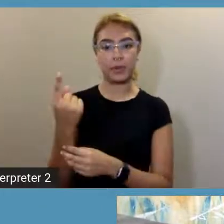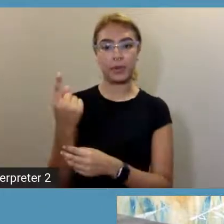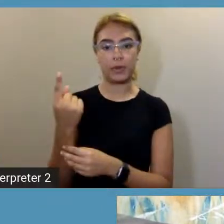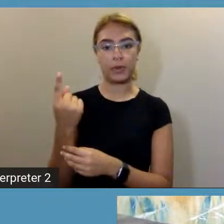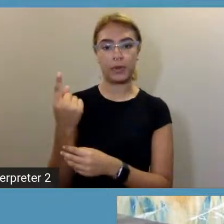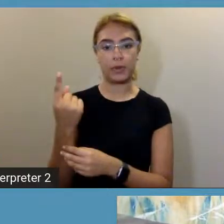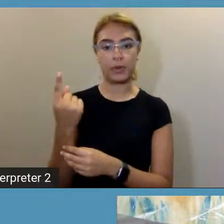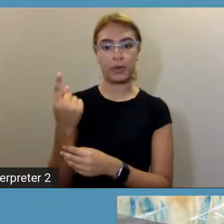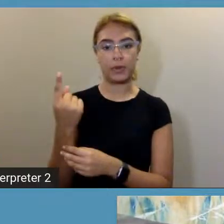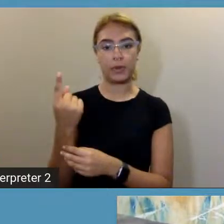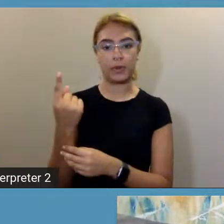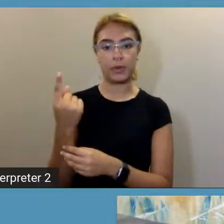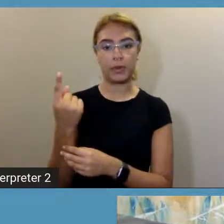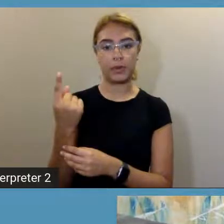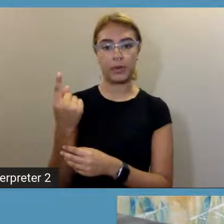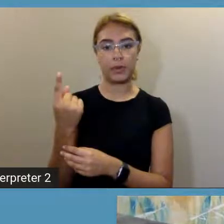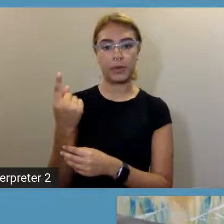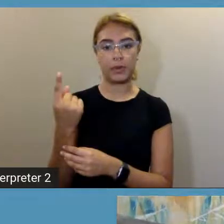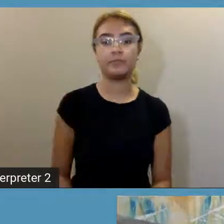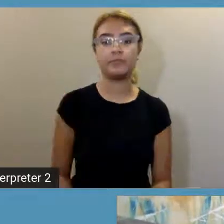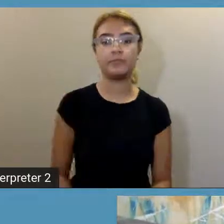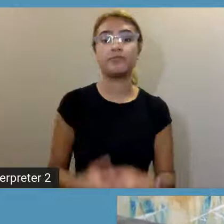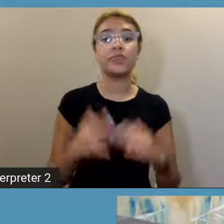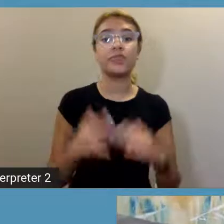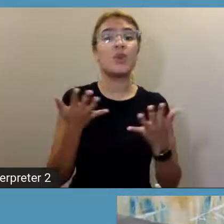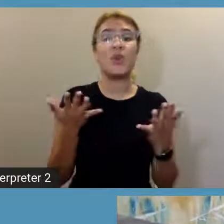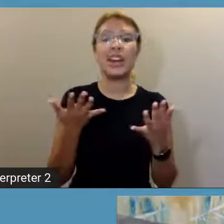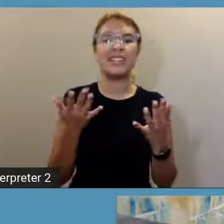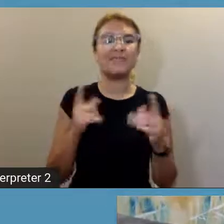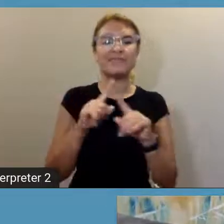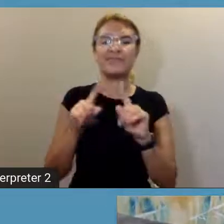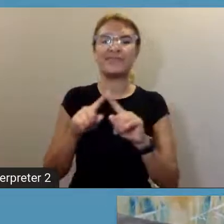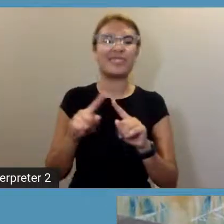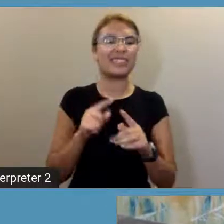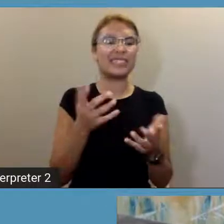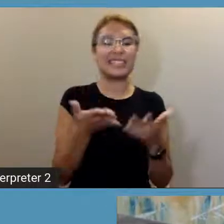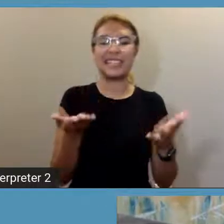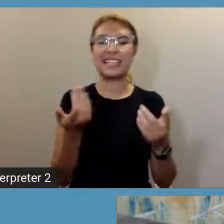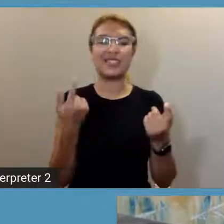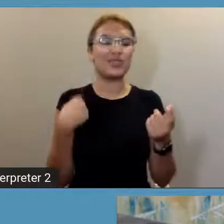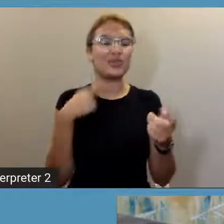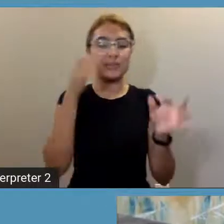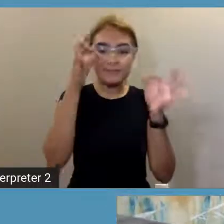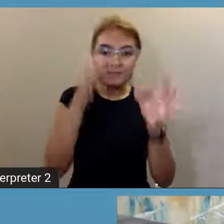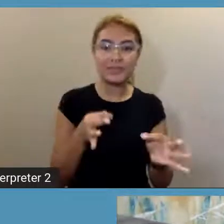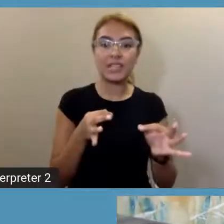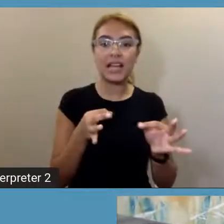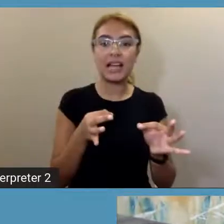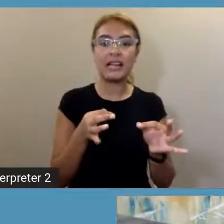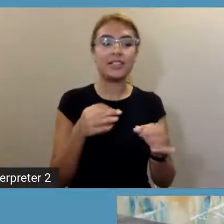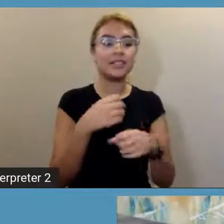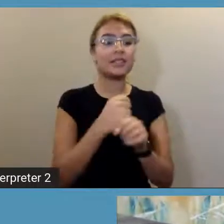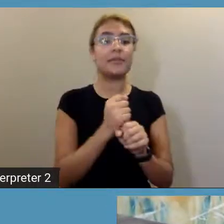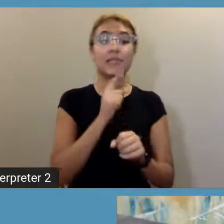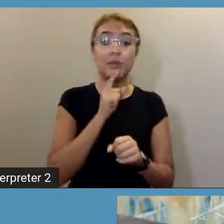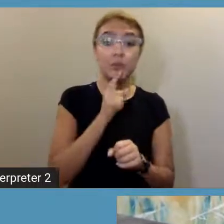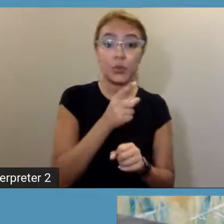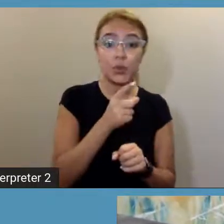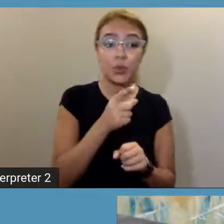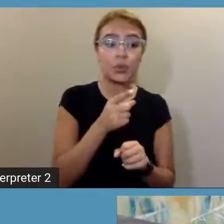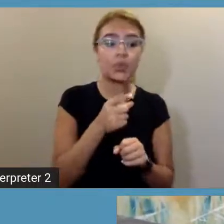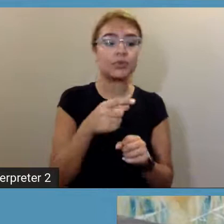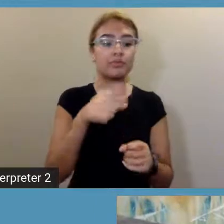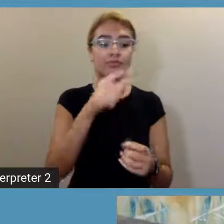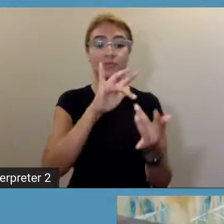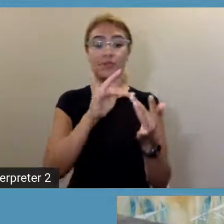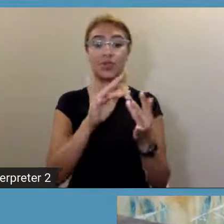is. So what measures have you put in place to ensure that your virtual exhibitions are accessible to a